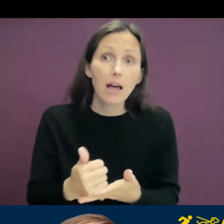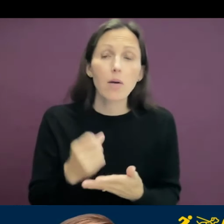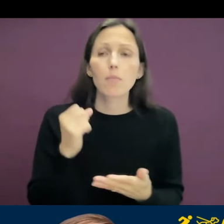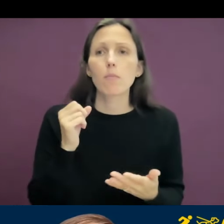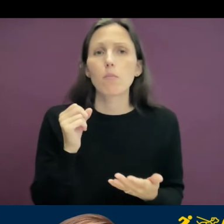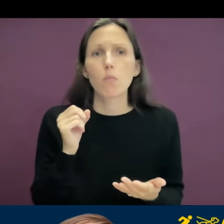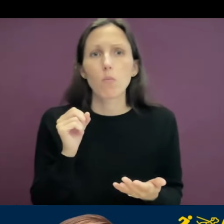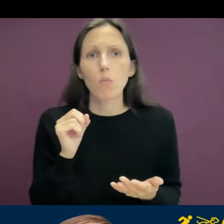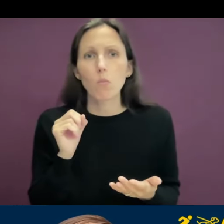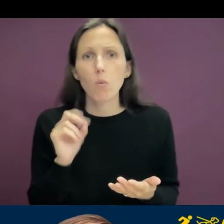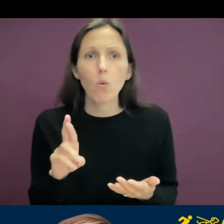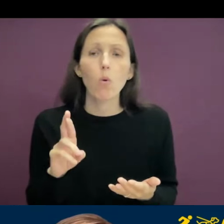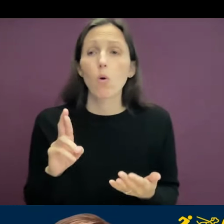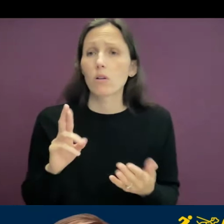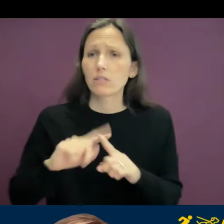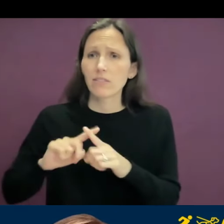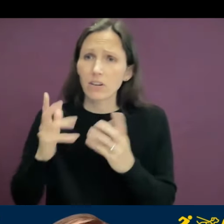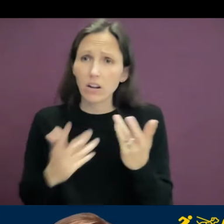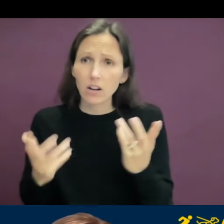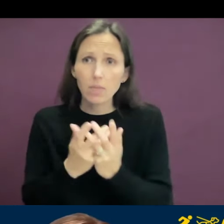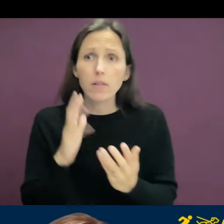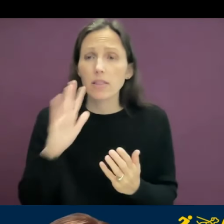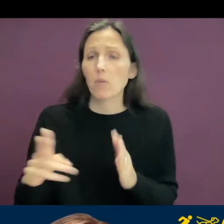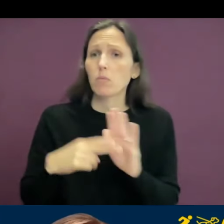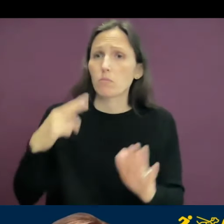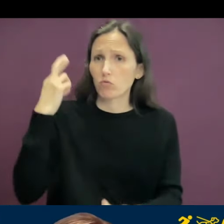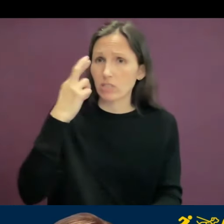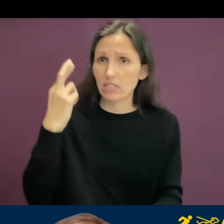that are reasonable depending on the employee's lived